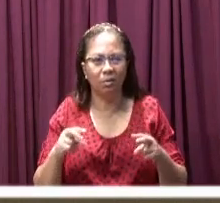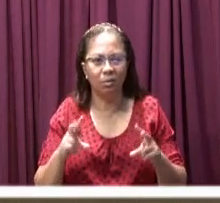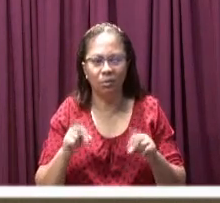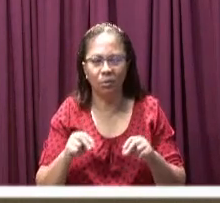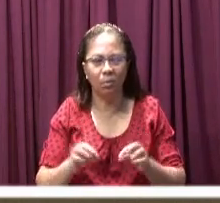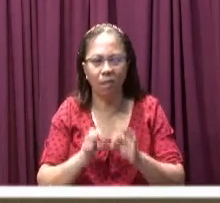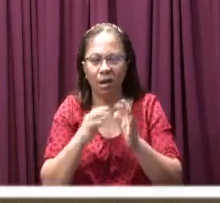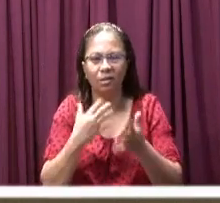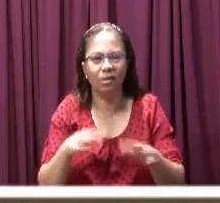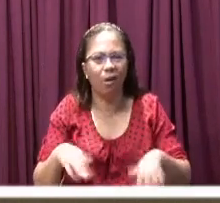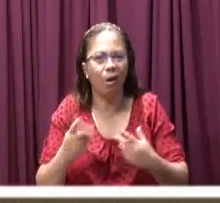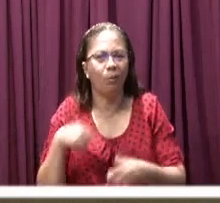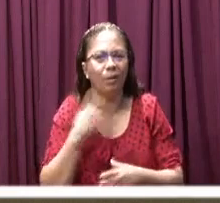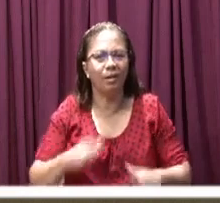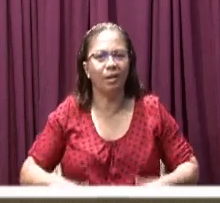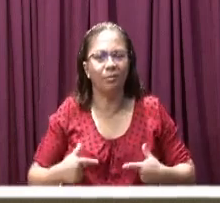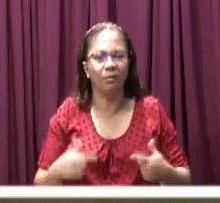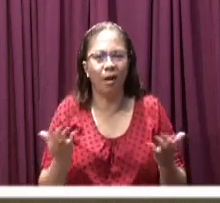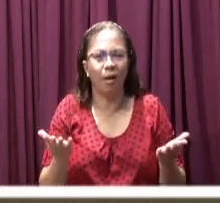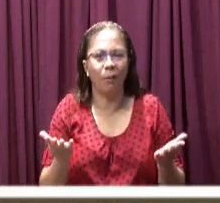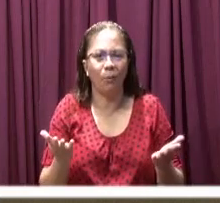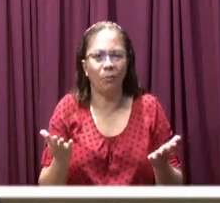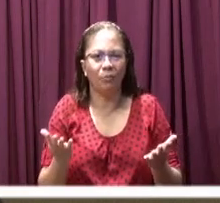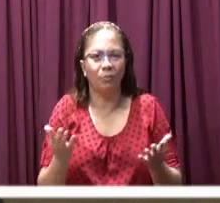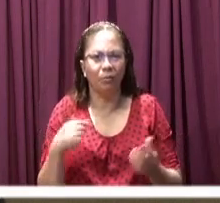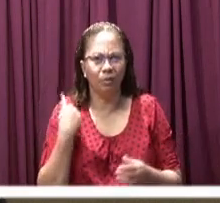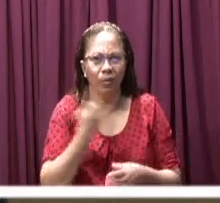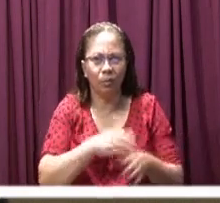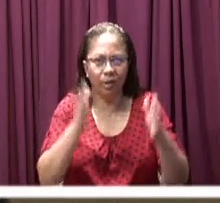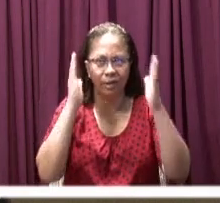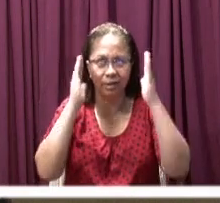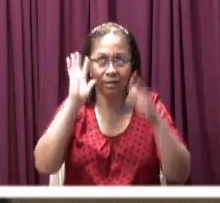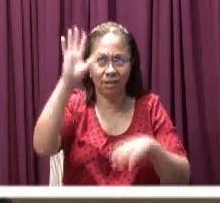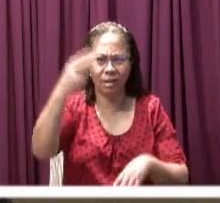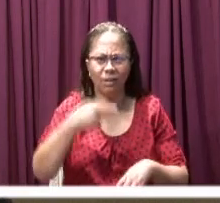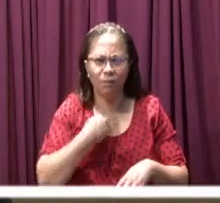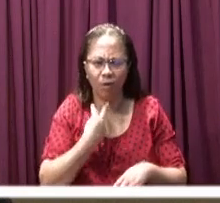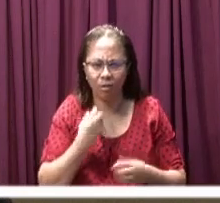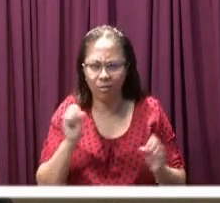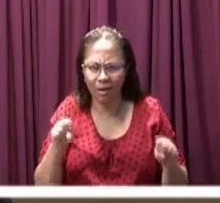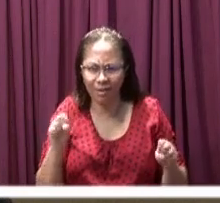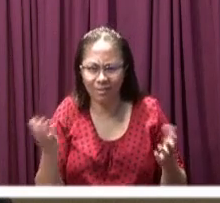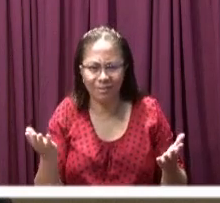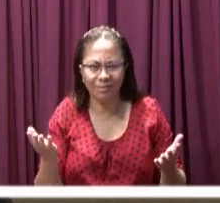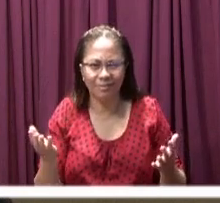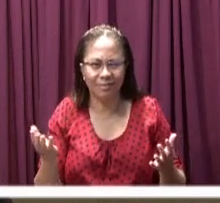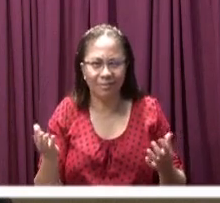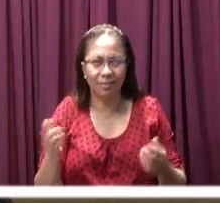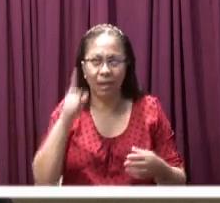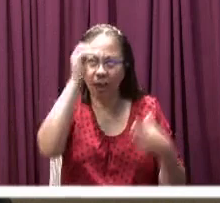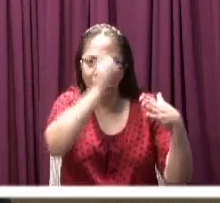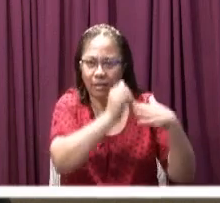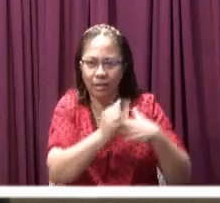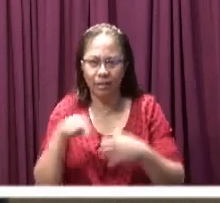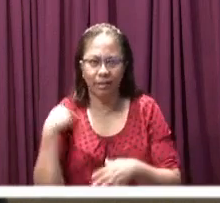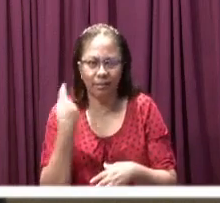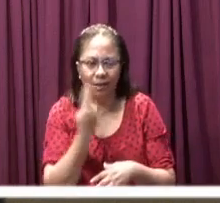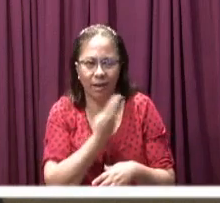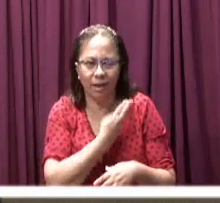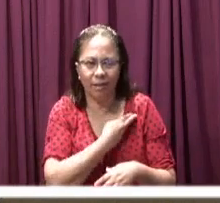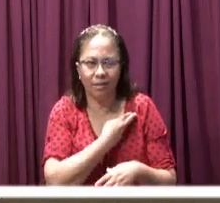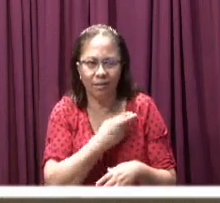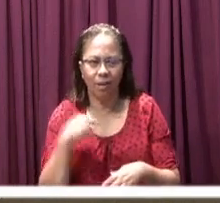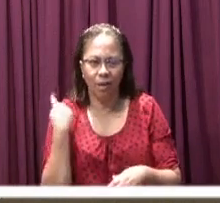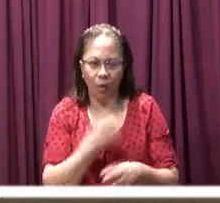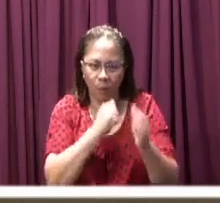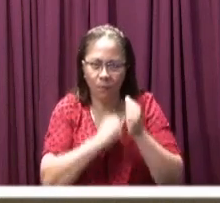we do it, not so? We listen to his voice. He leads us out. And